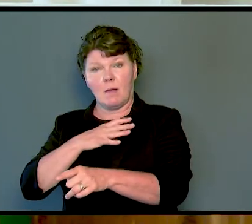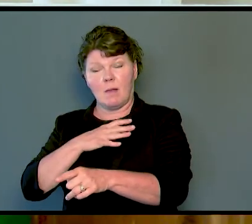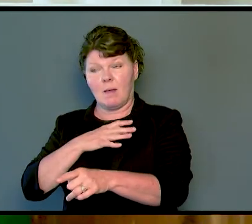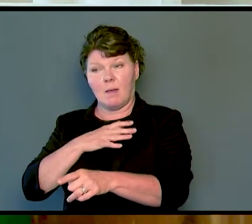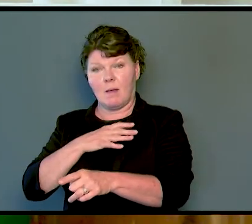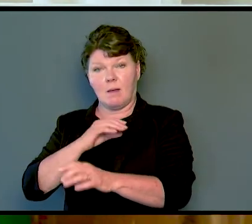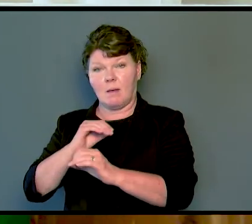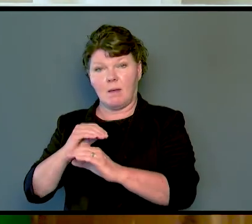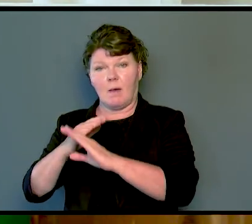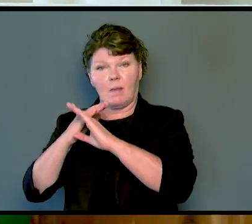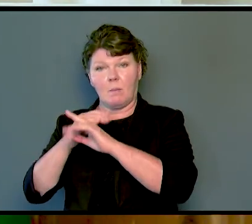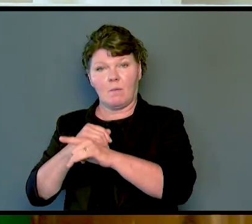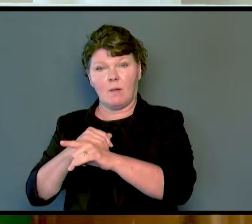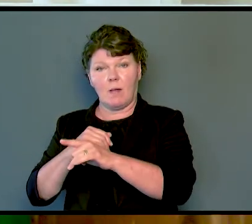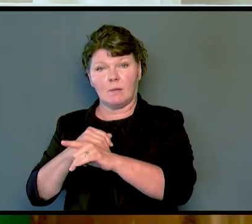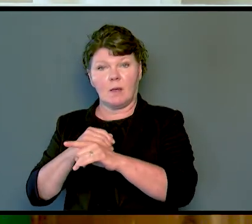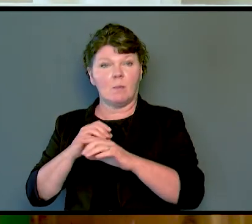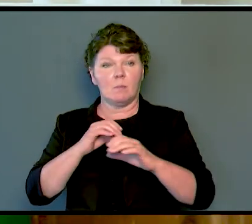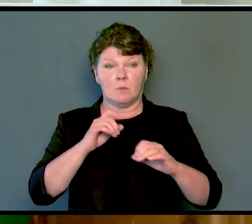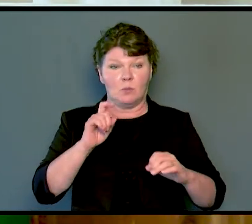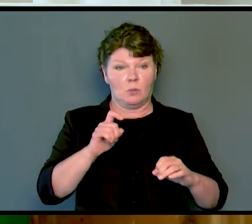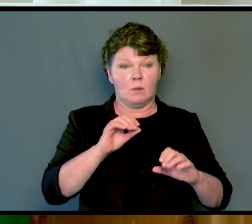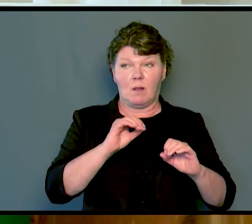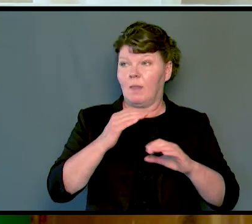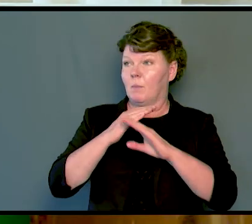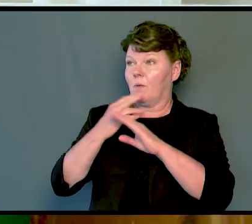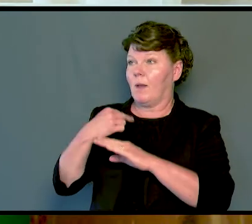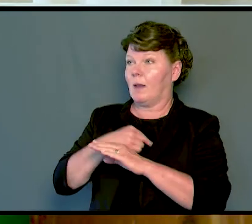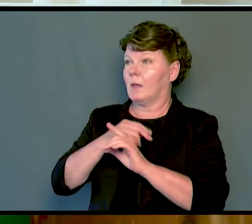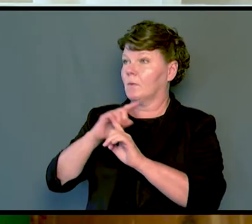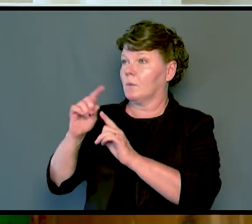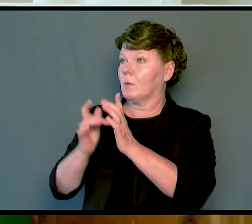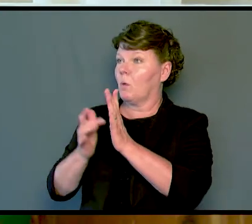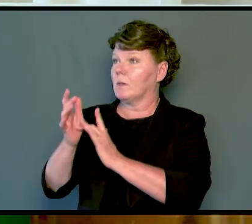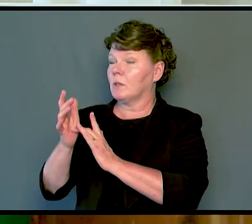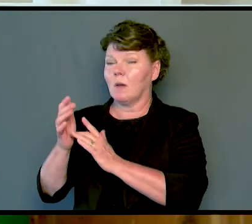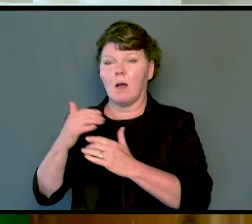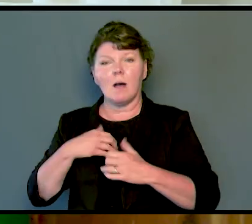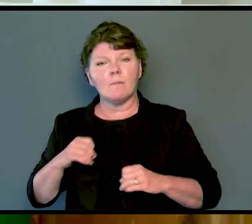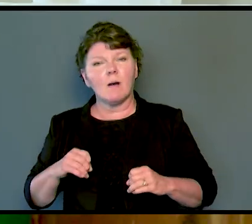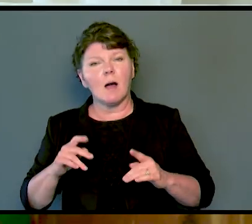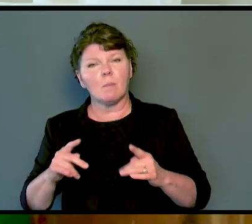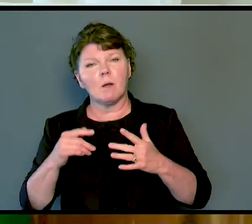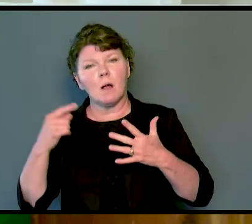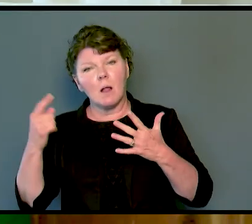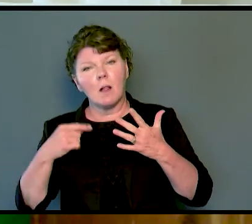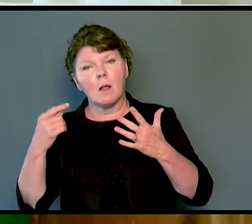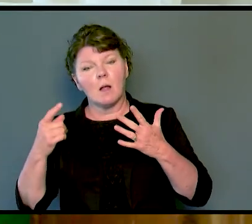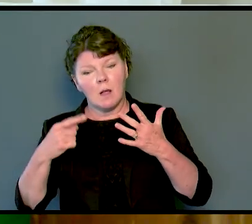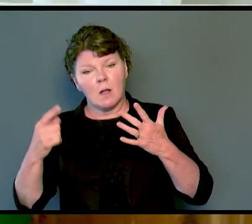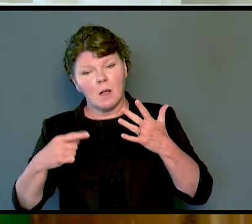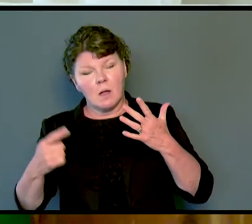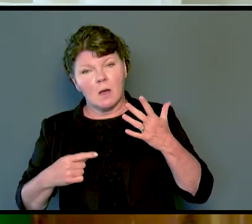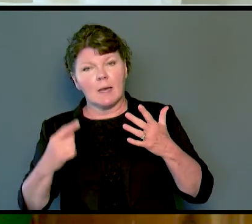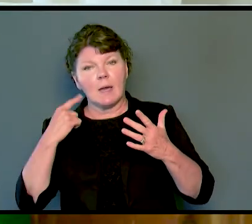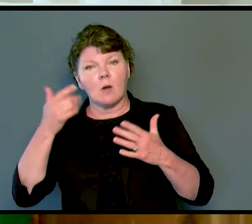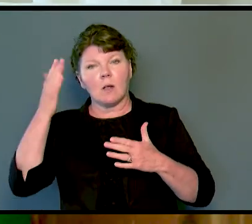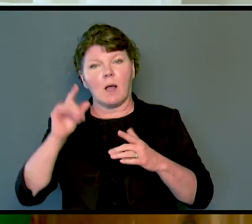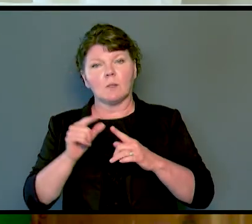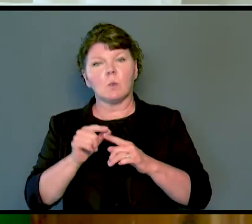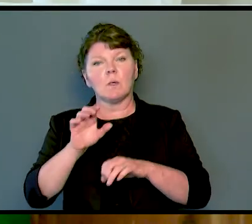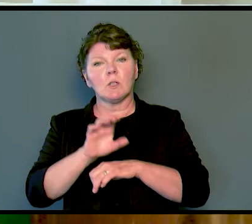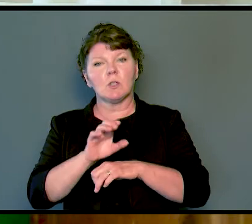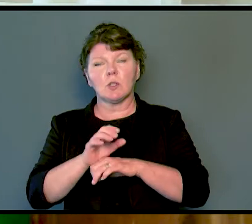to Jesus. Nothing should stop us from getting to Jesus. And we have so many opportunities to hear God's word in